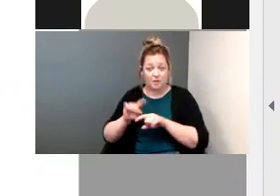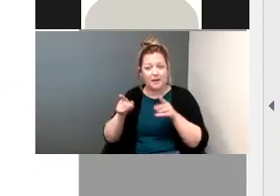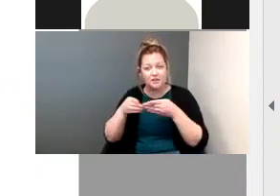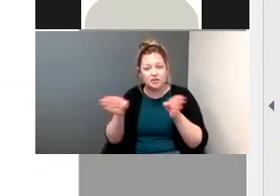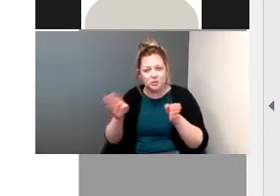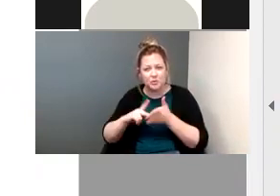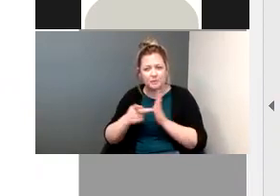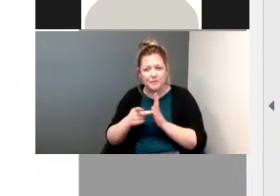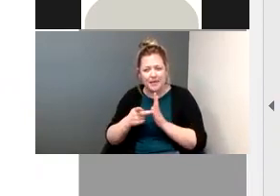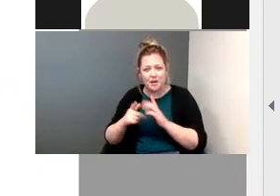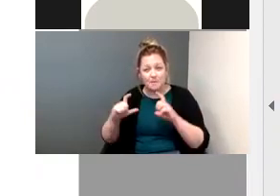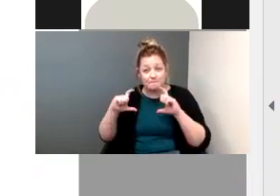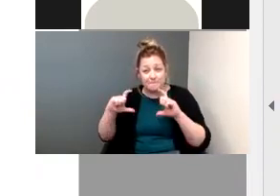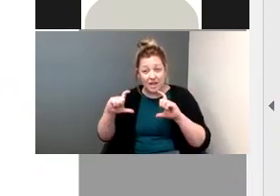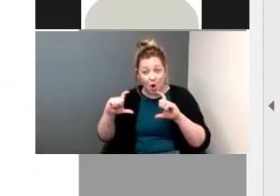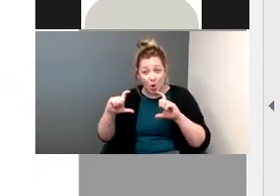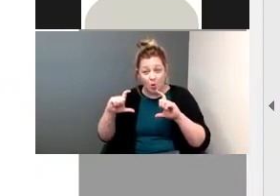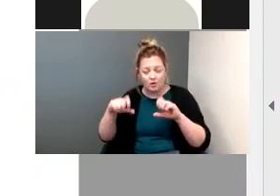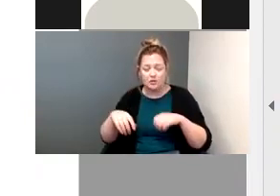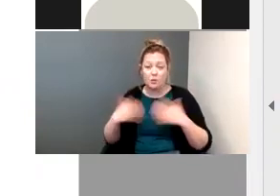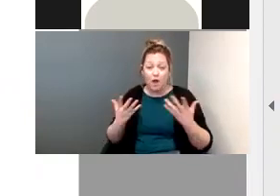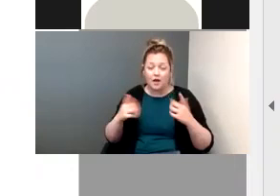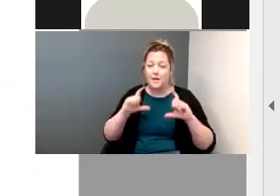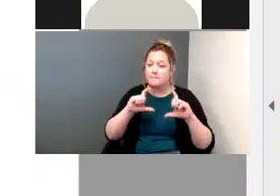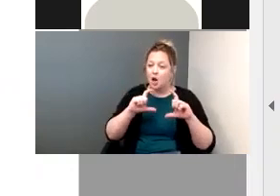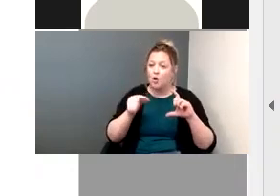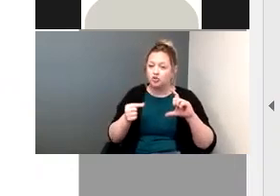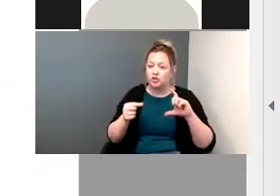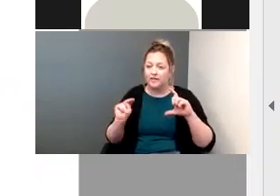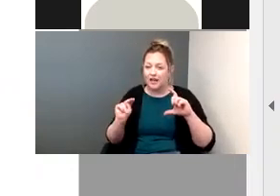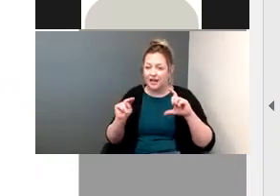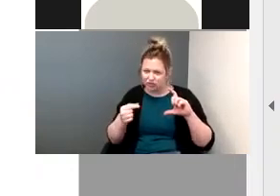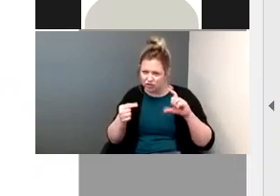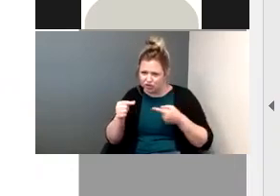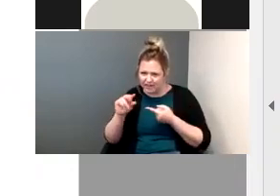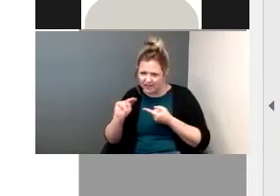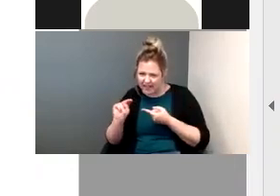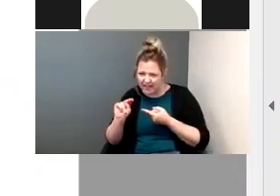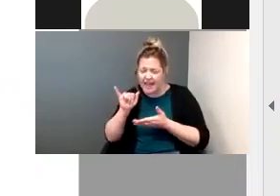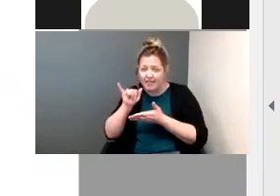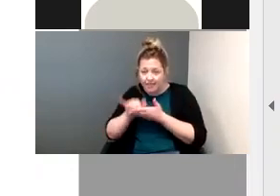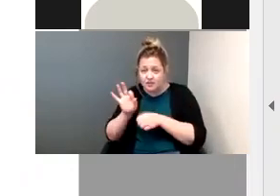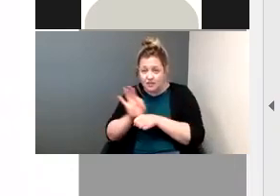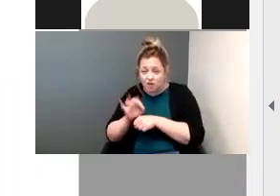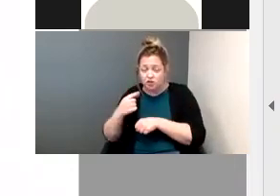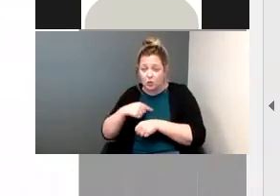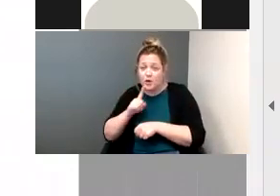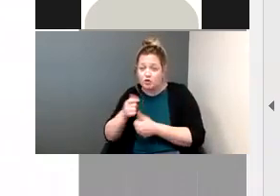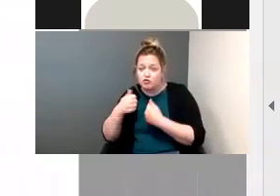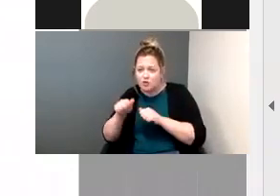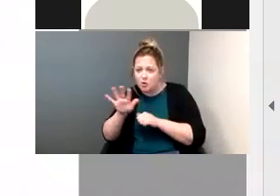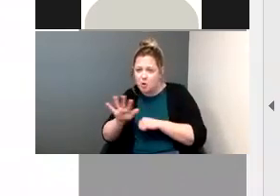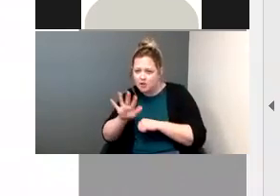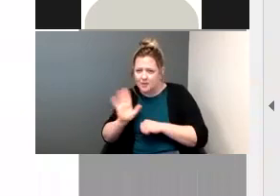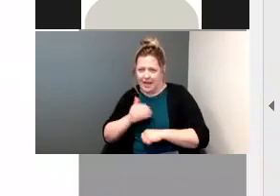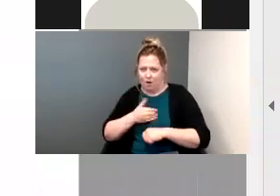big O is big O of g of n, where g of n is the function that we're trying to approximate our function with. Where our function is